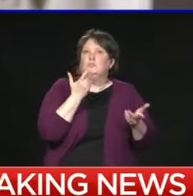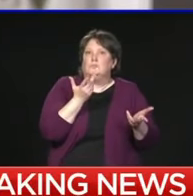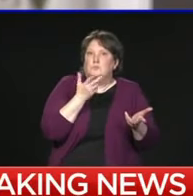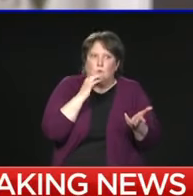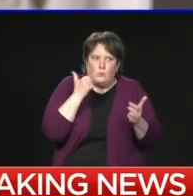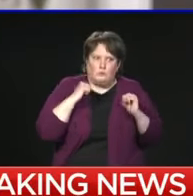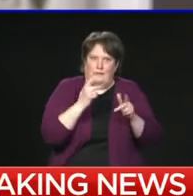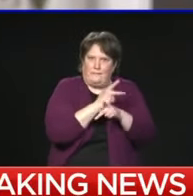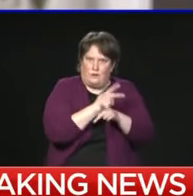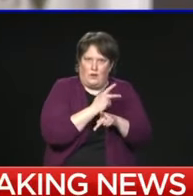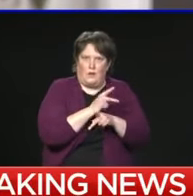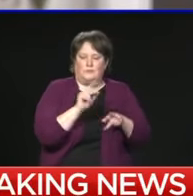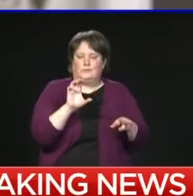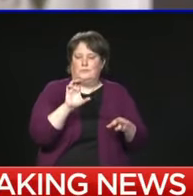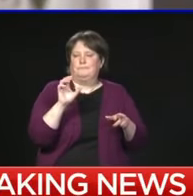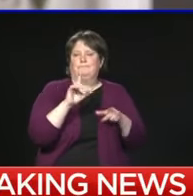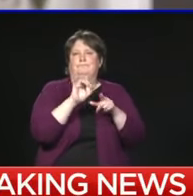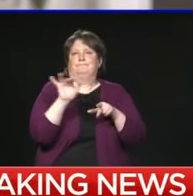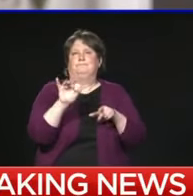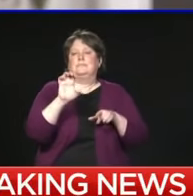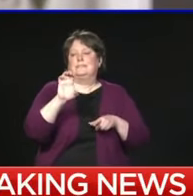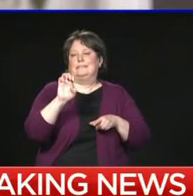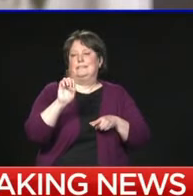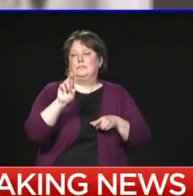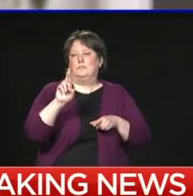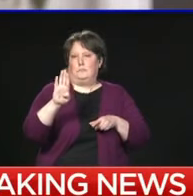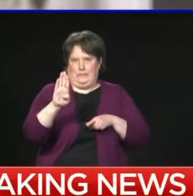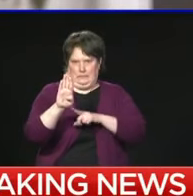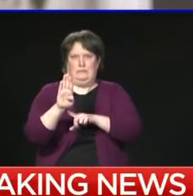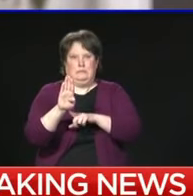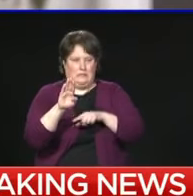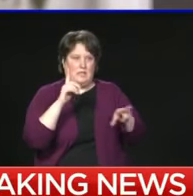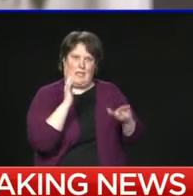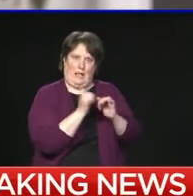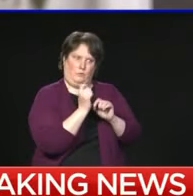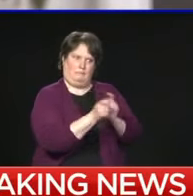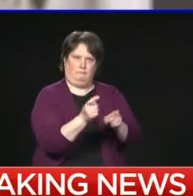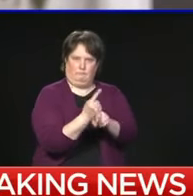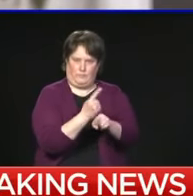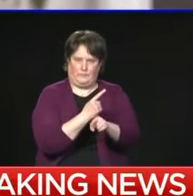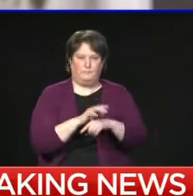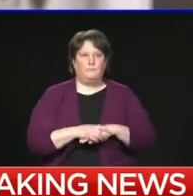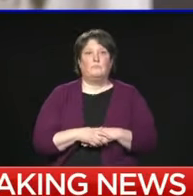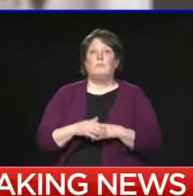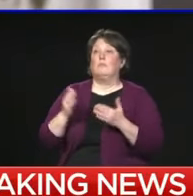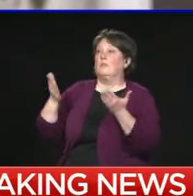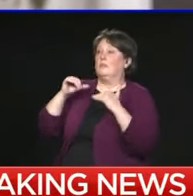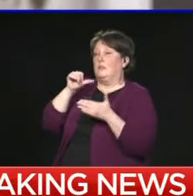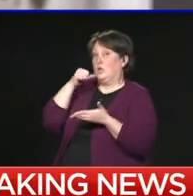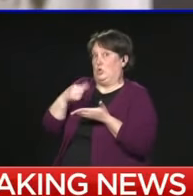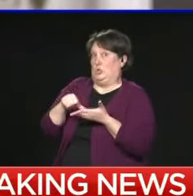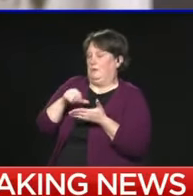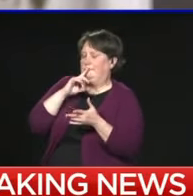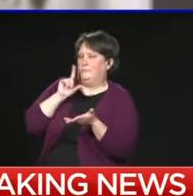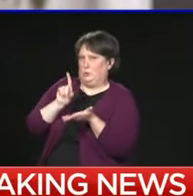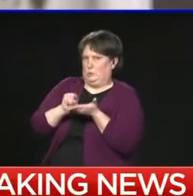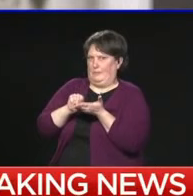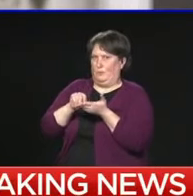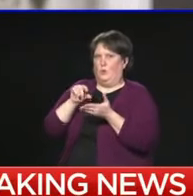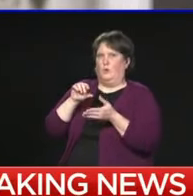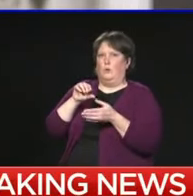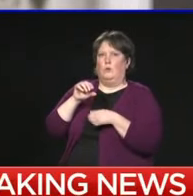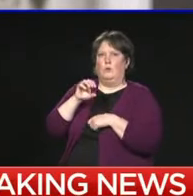rapidly to make sure we're helping every Canadian we can. Prime Minister Marika Walsh with the Globe and Mail. 60 business groups are calling on